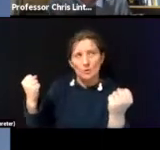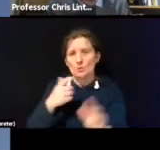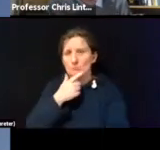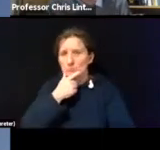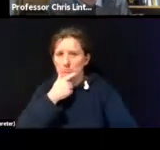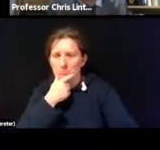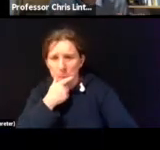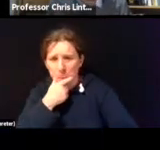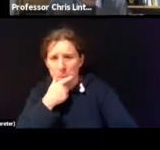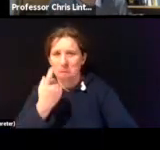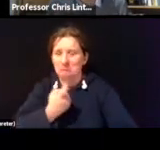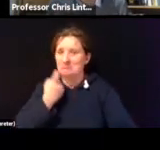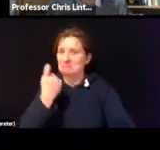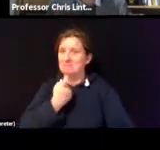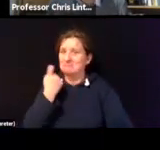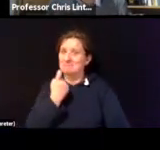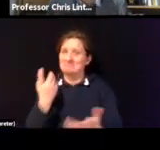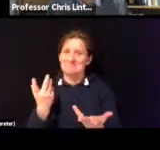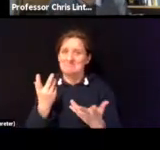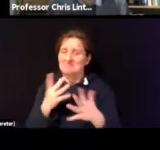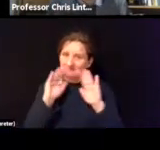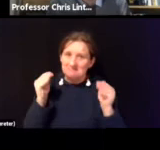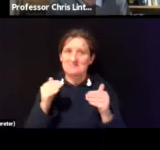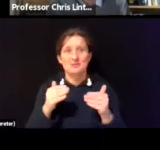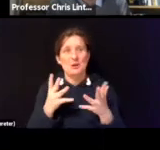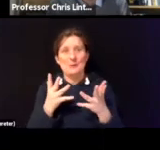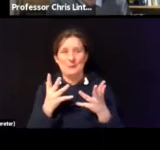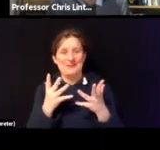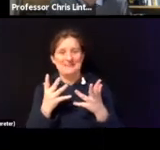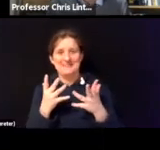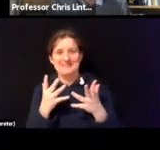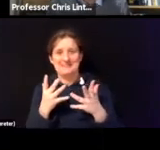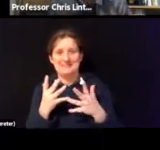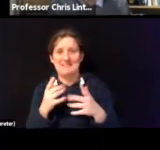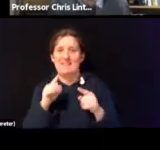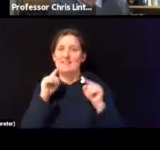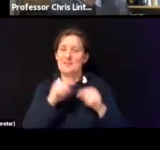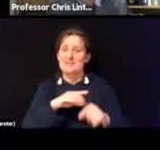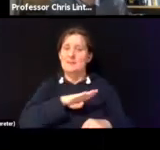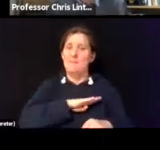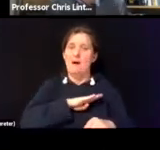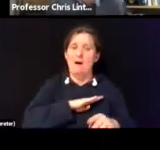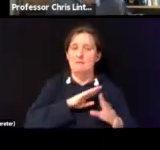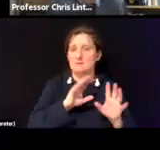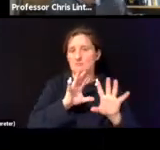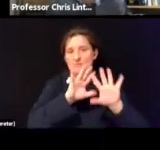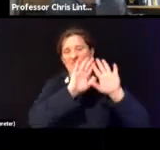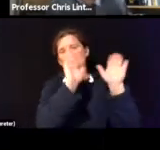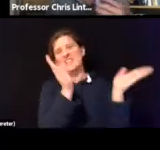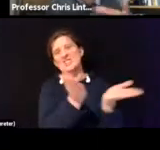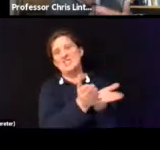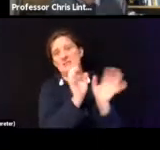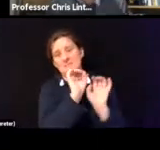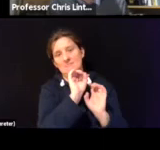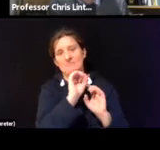clarity and focus. And there are already efforts underway. So this is the Parkes Radio Telescope, the DISH as it's known.